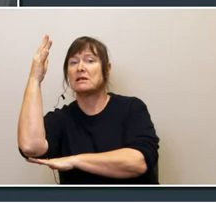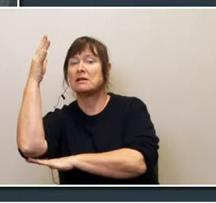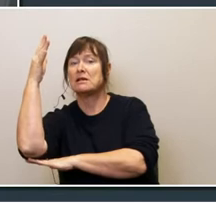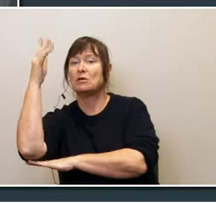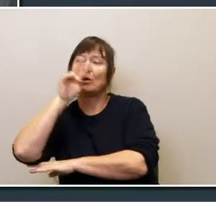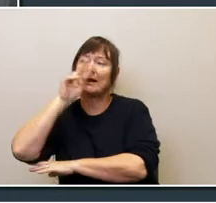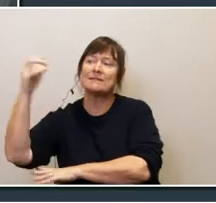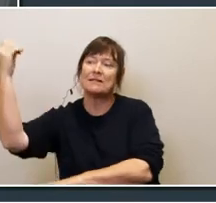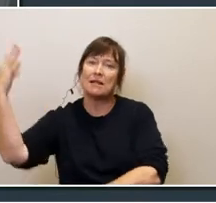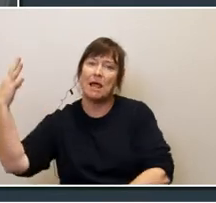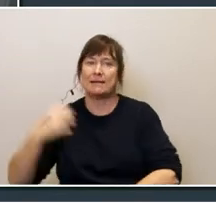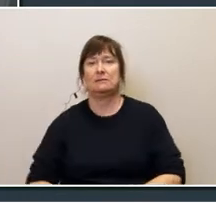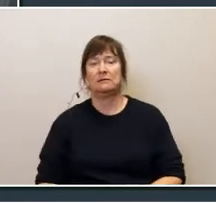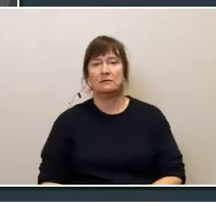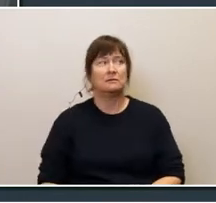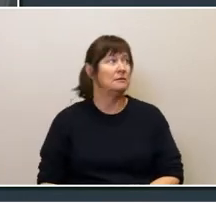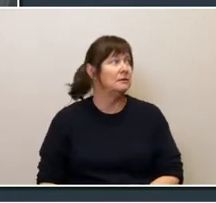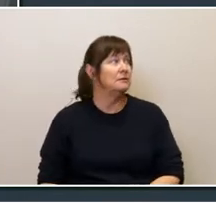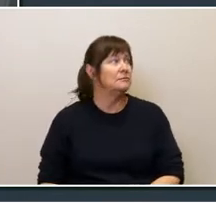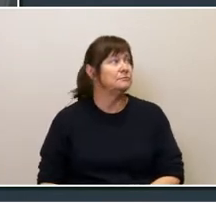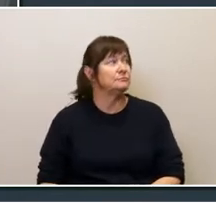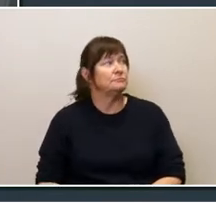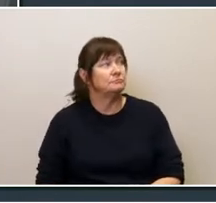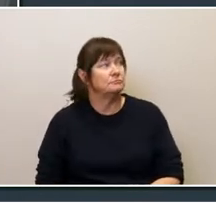of the lights over here.